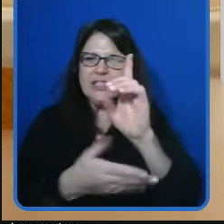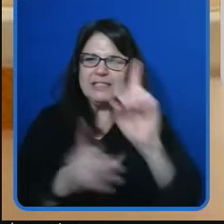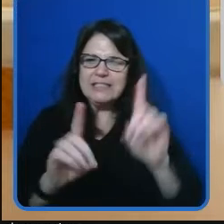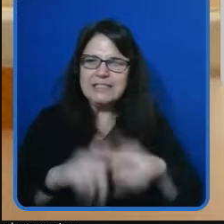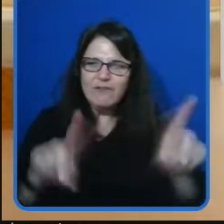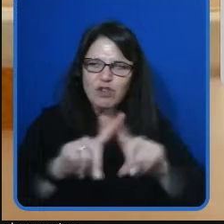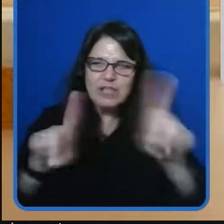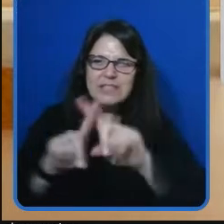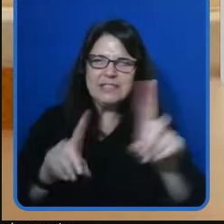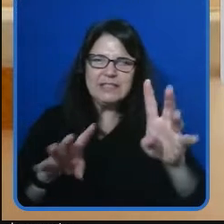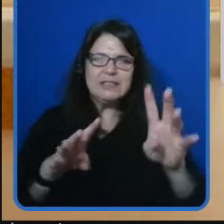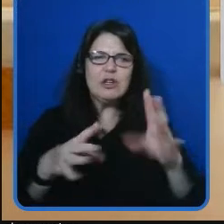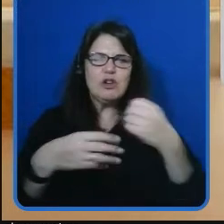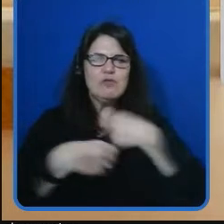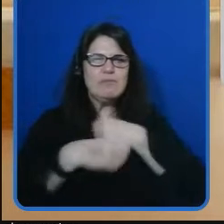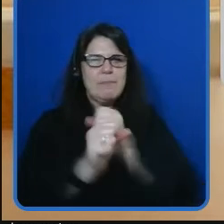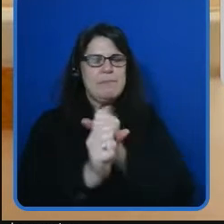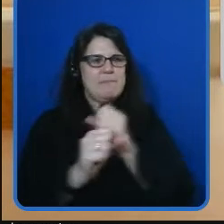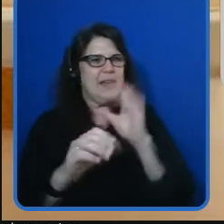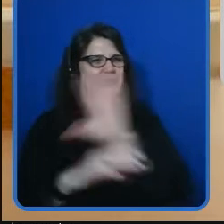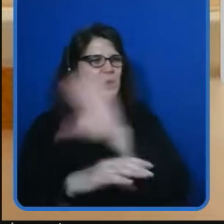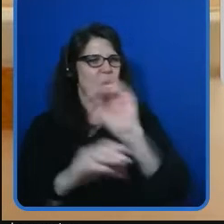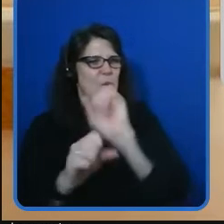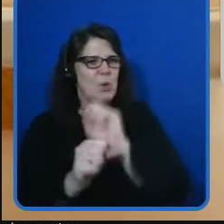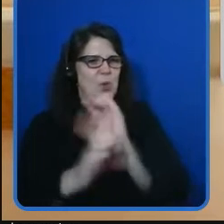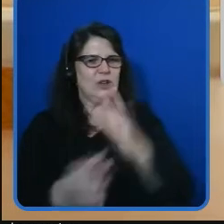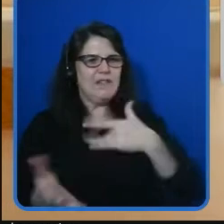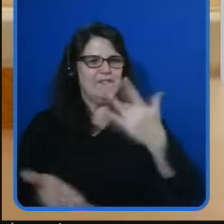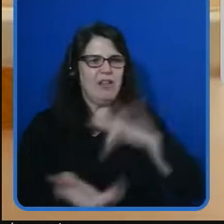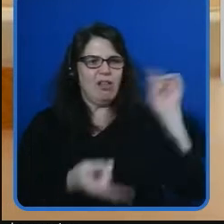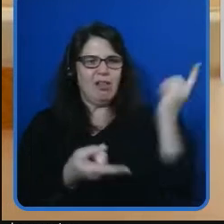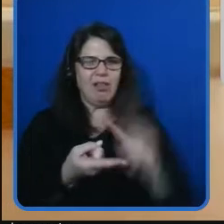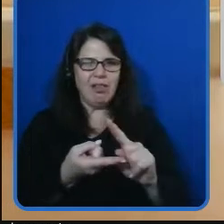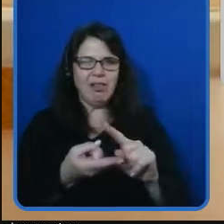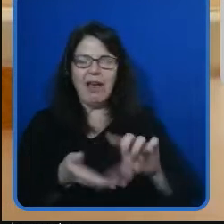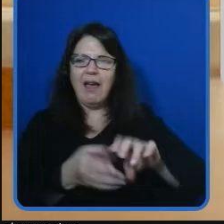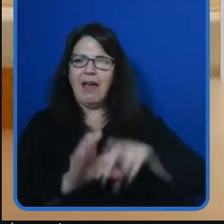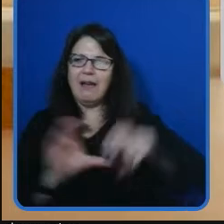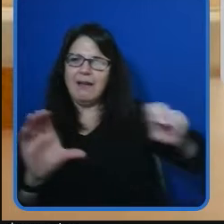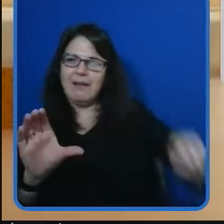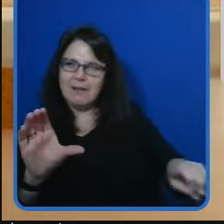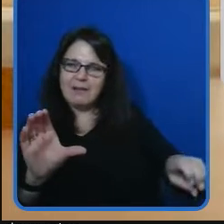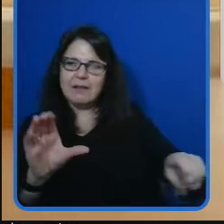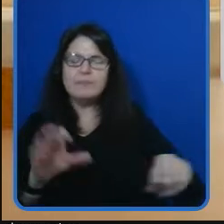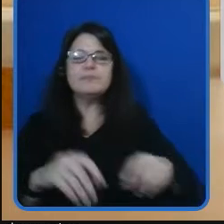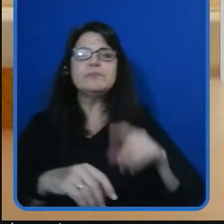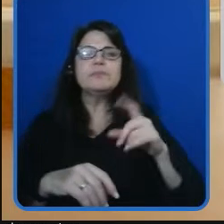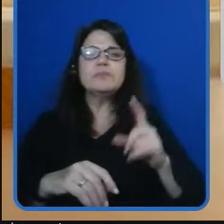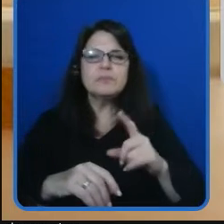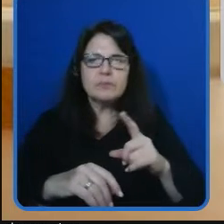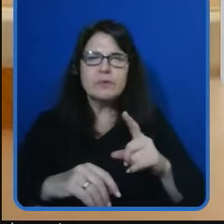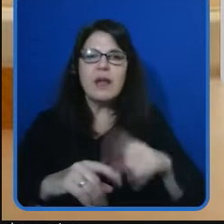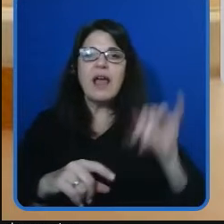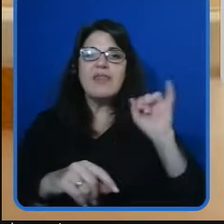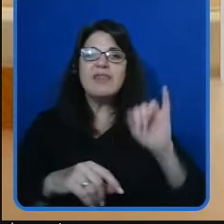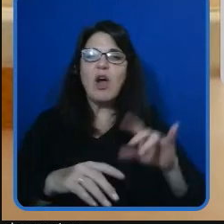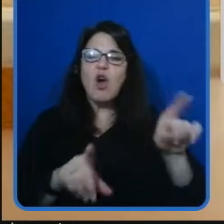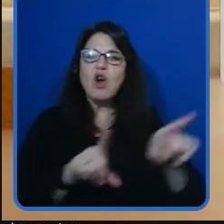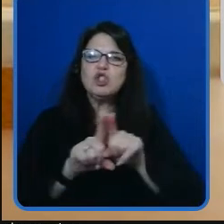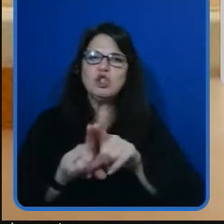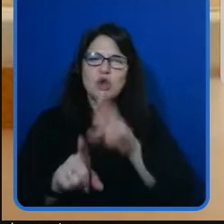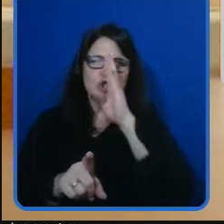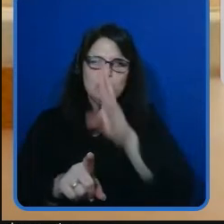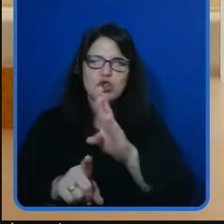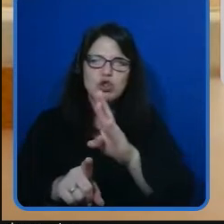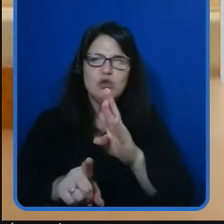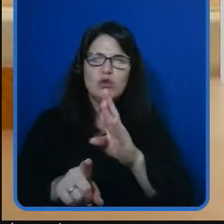underrepresented and marginalized. Finally, my third problem with imposter syndrome is that it directs our attention to individuals, not